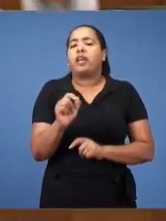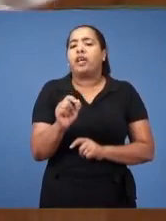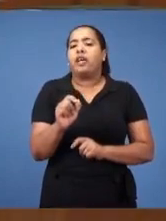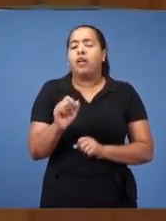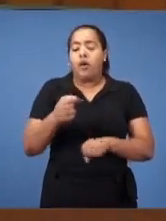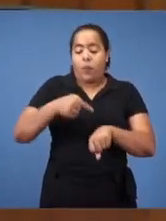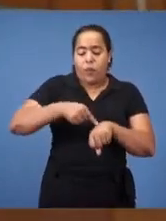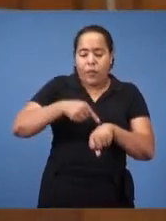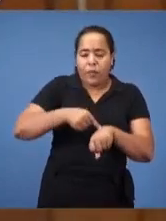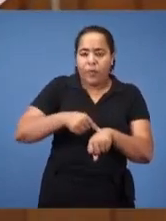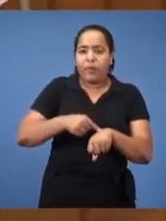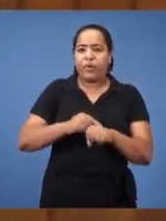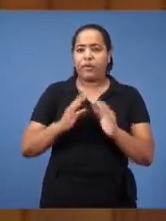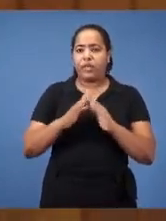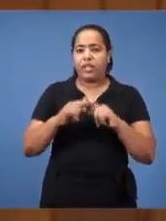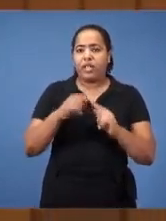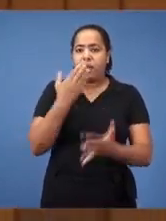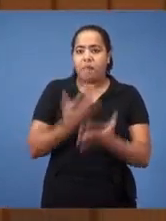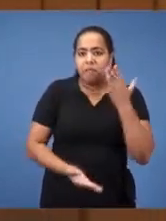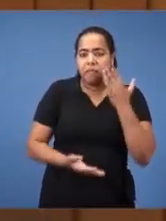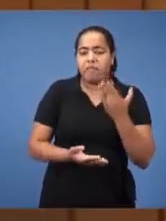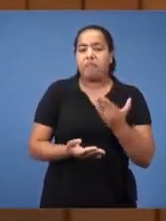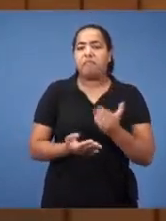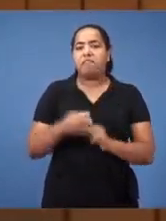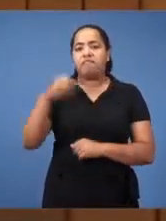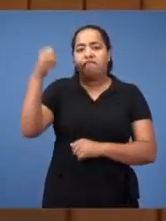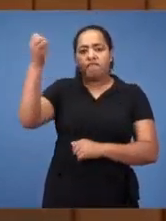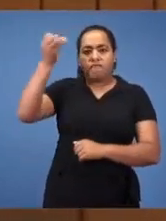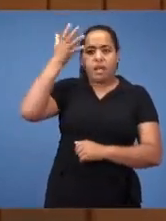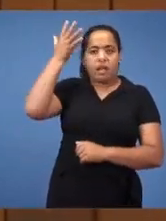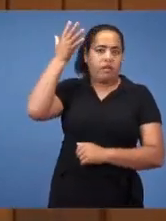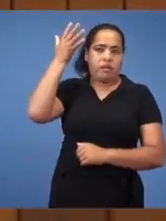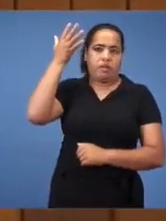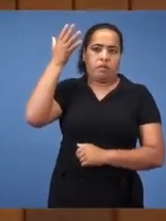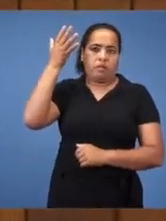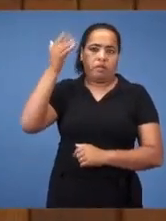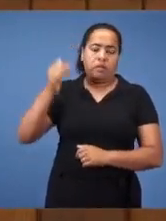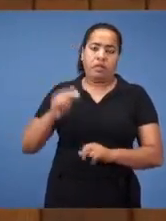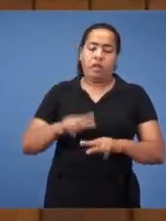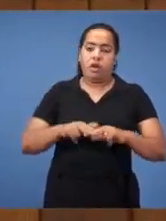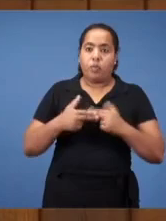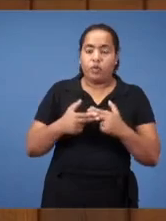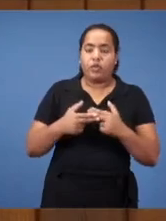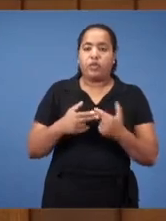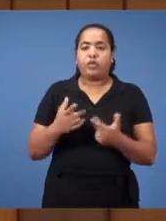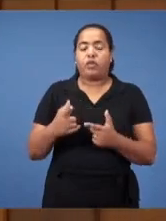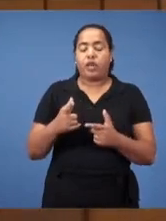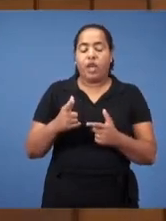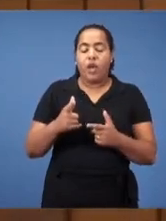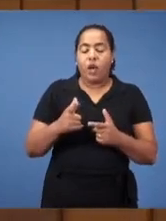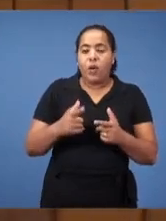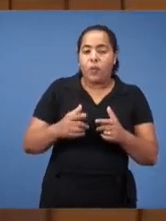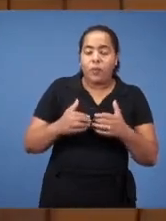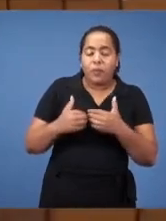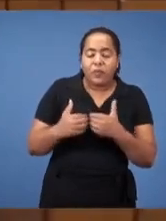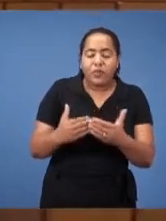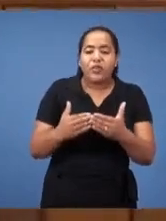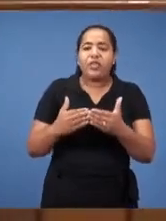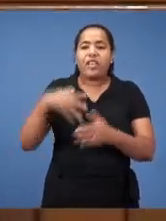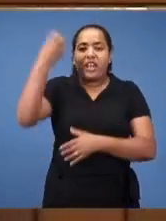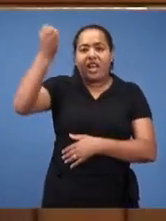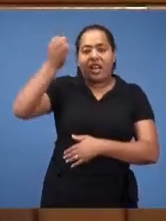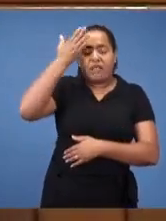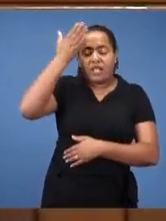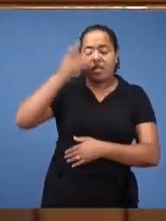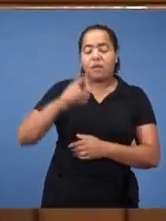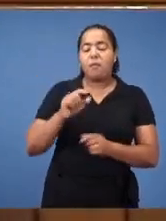happened. The church lost the revelation. Why? Because the first days of the church were days of revelation.